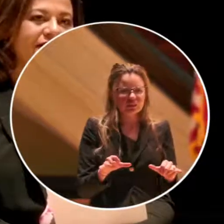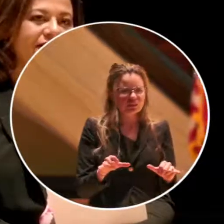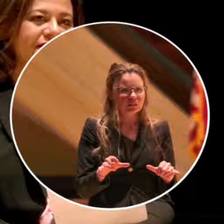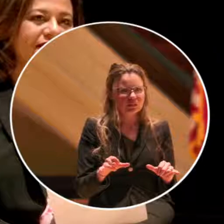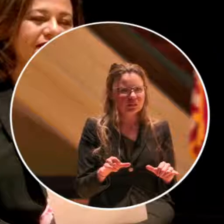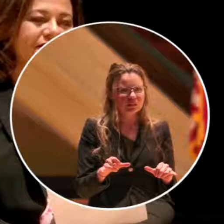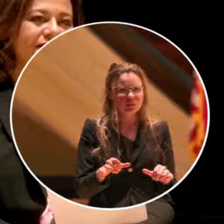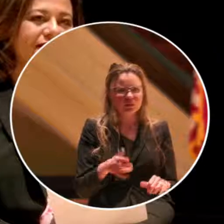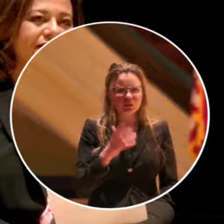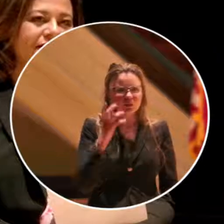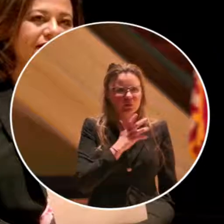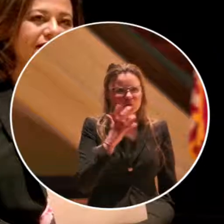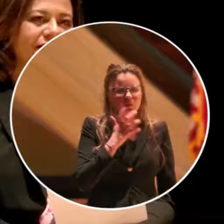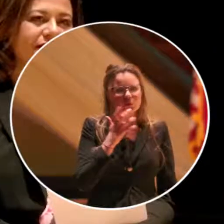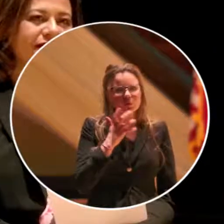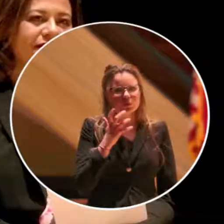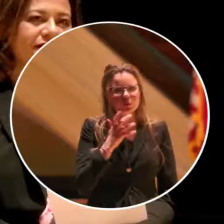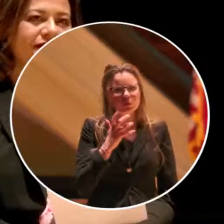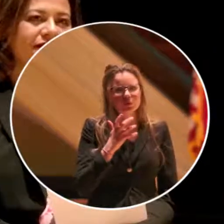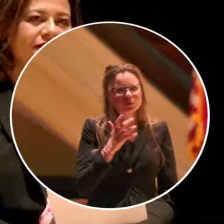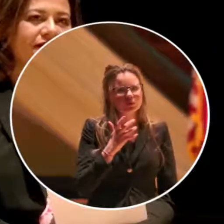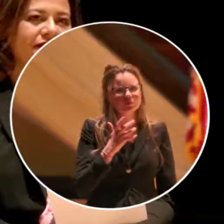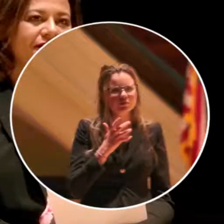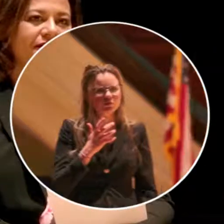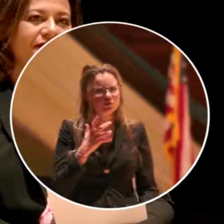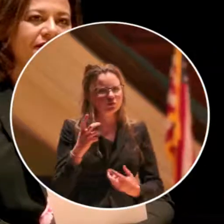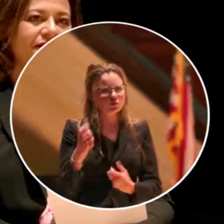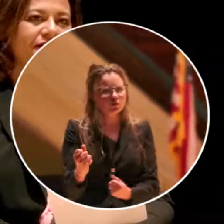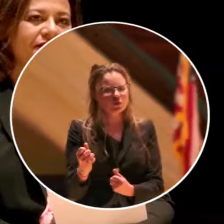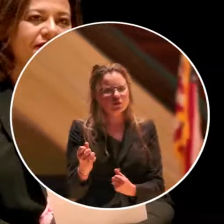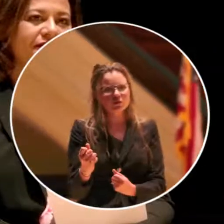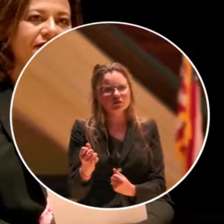She was still a force of nature back then, so it took a while.